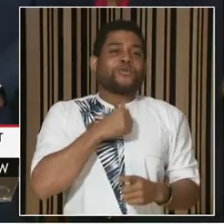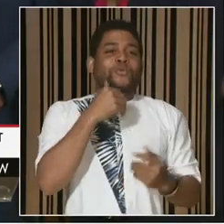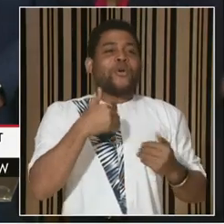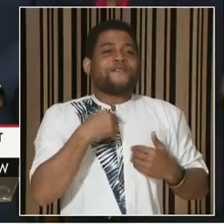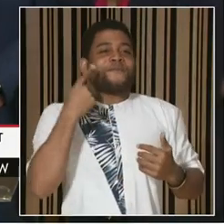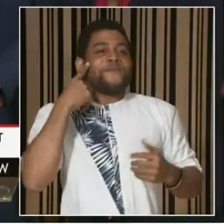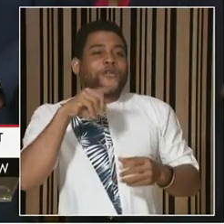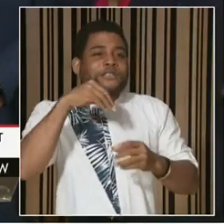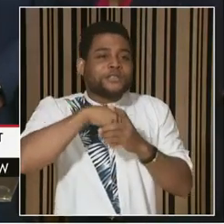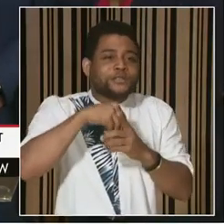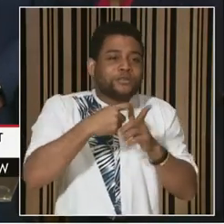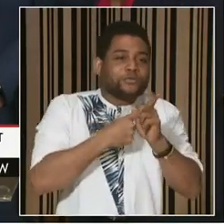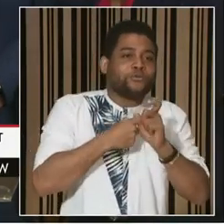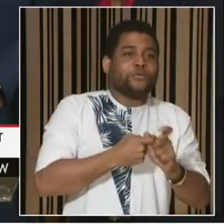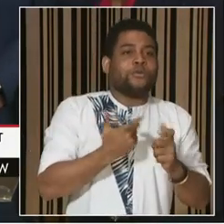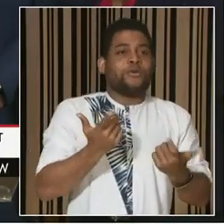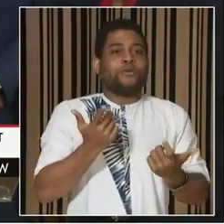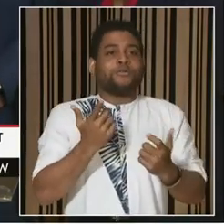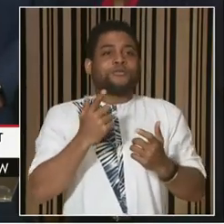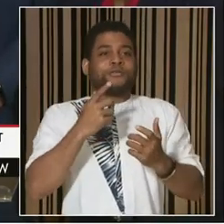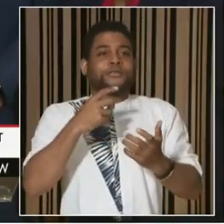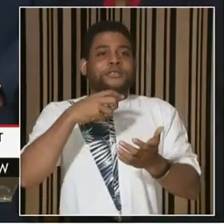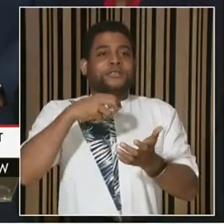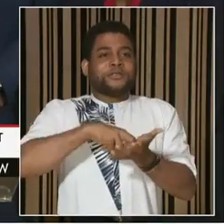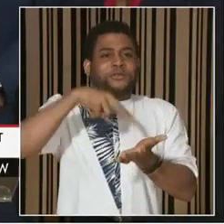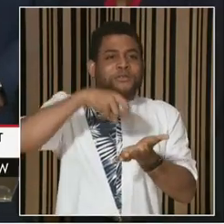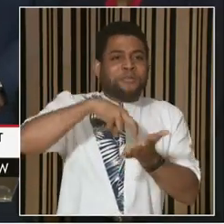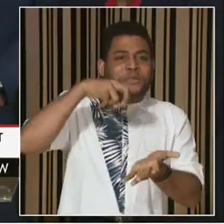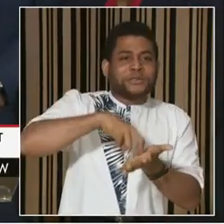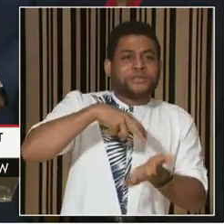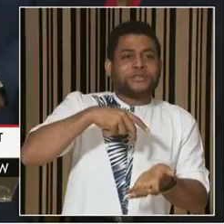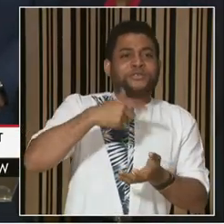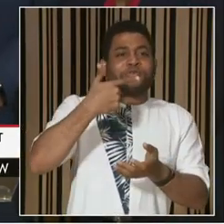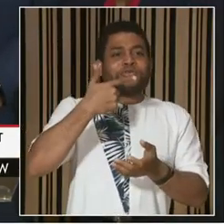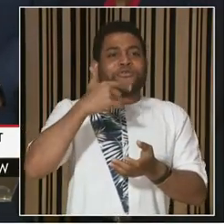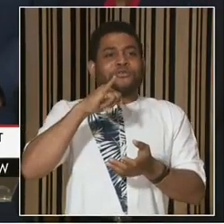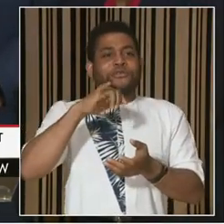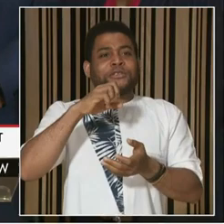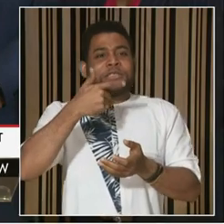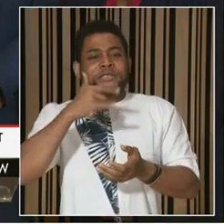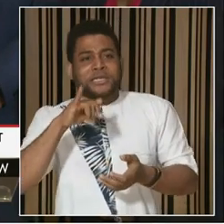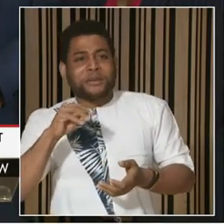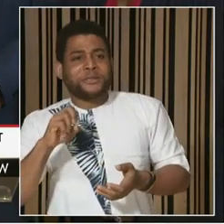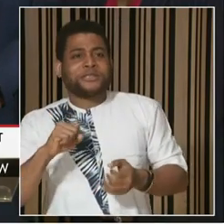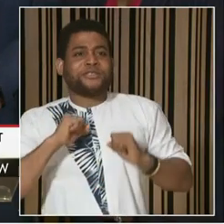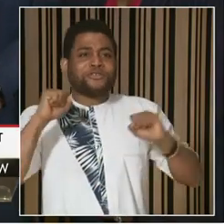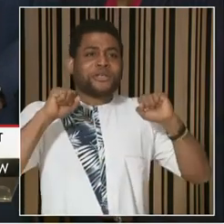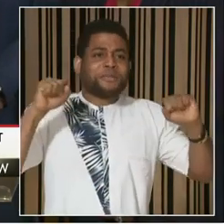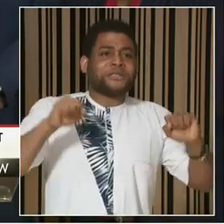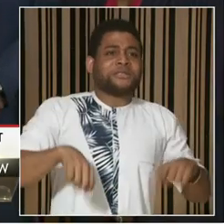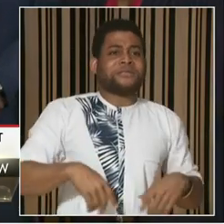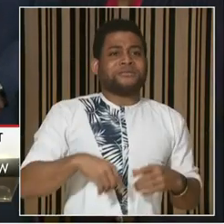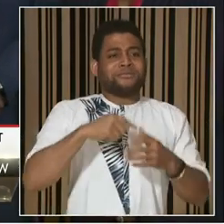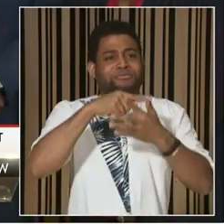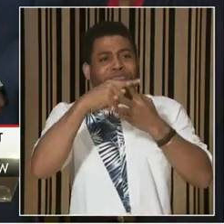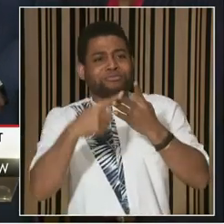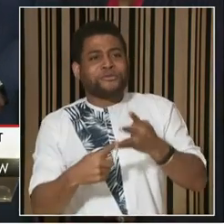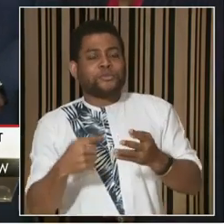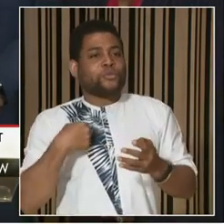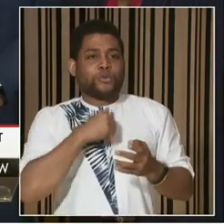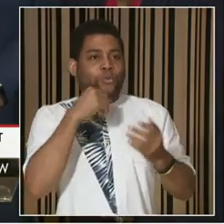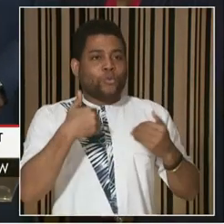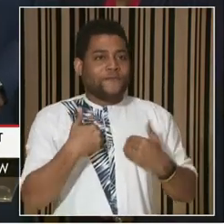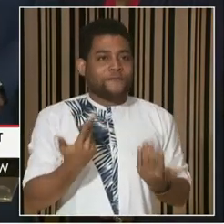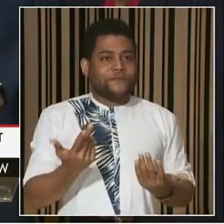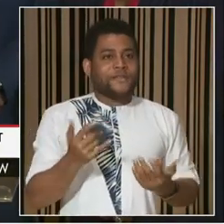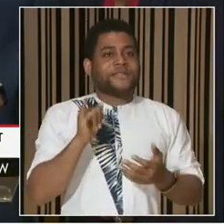track, gymnastics, swimming, all of those things in a citywide venue. So that's funded.